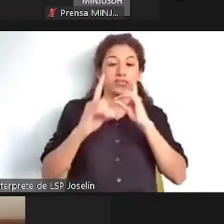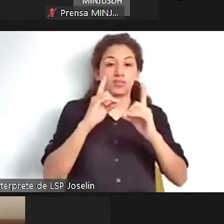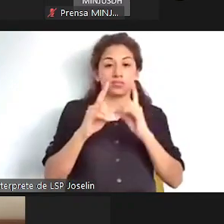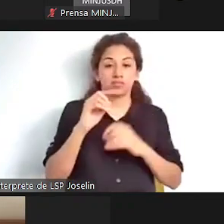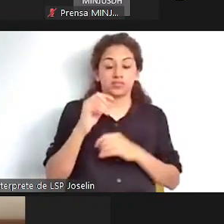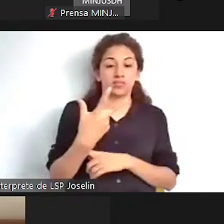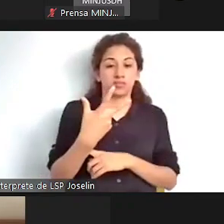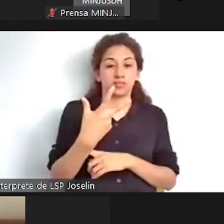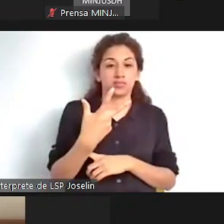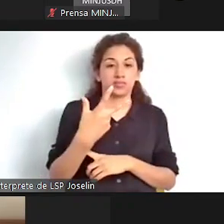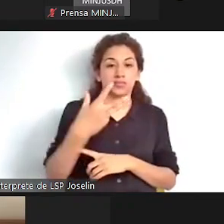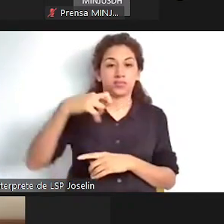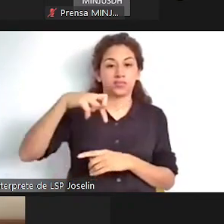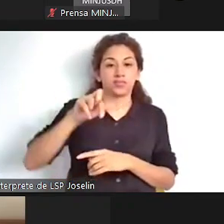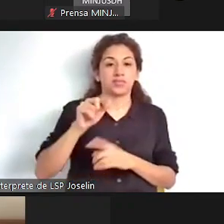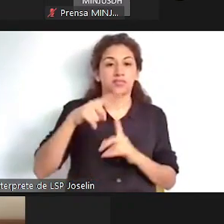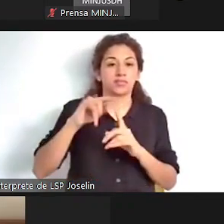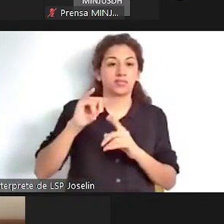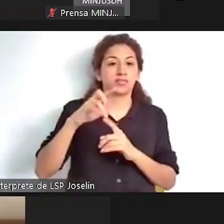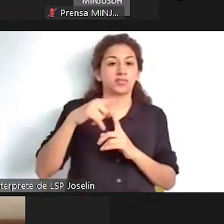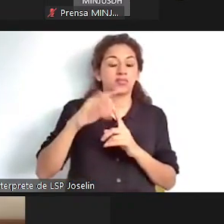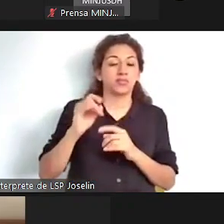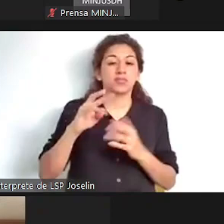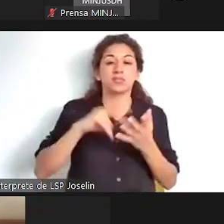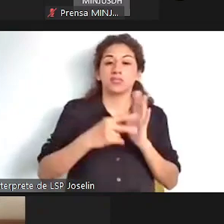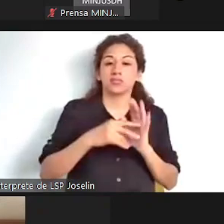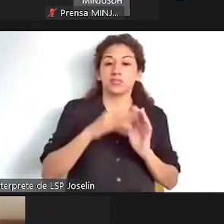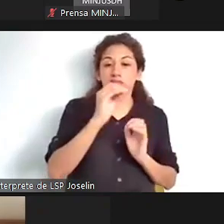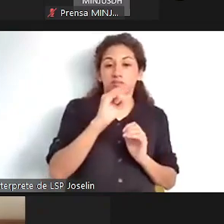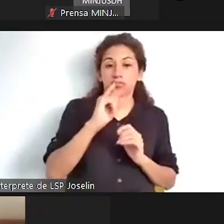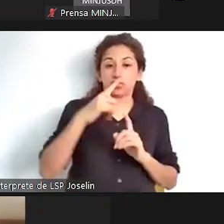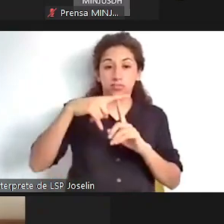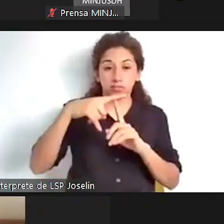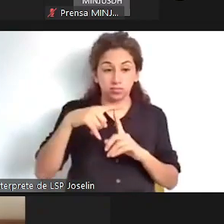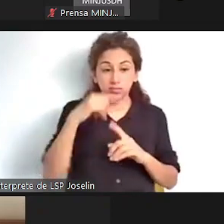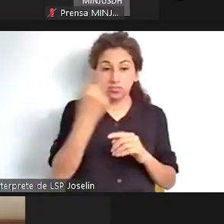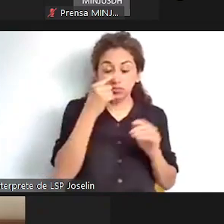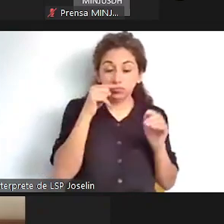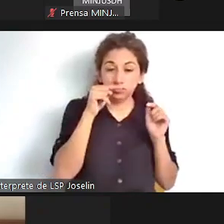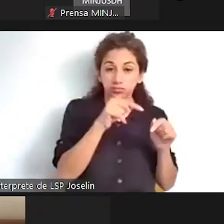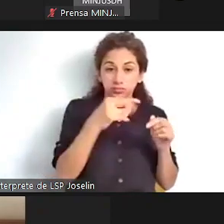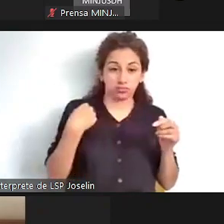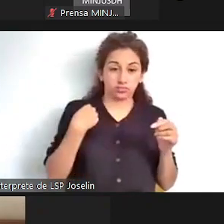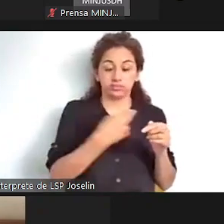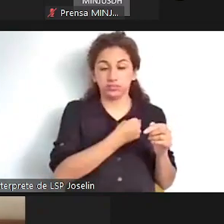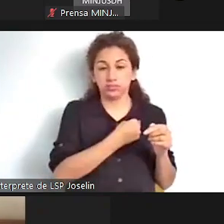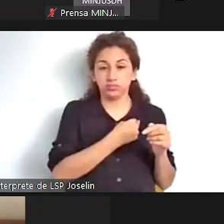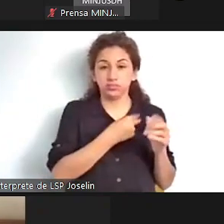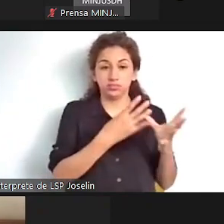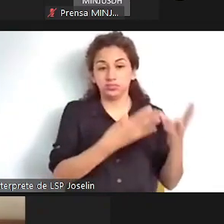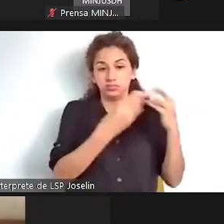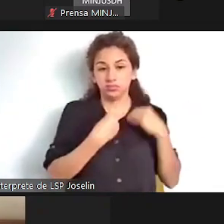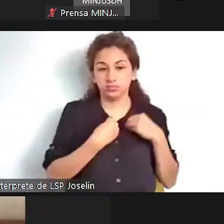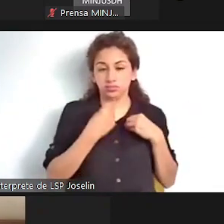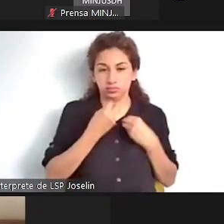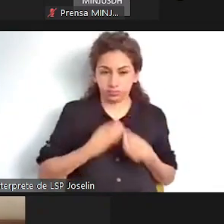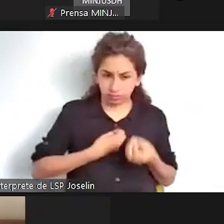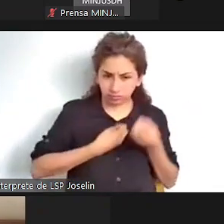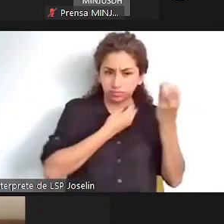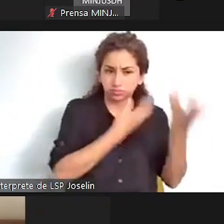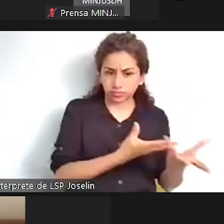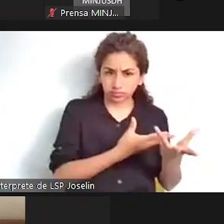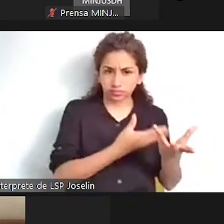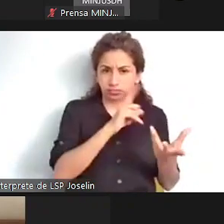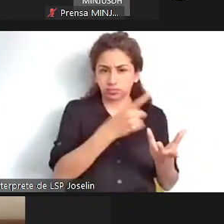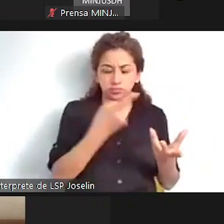need to bridge them or through a dialogue that is not only us in the compliance